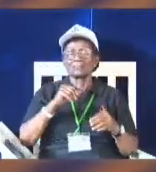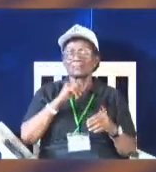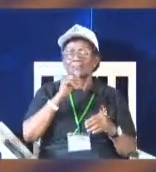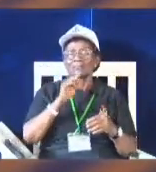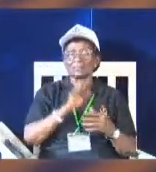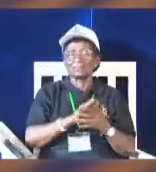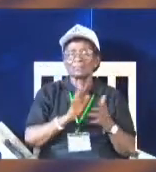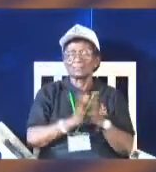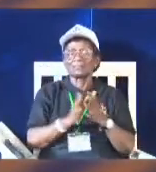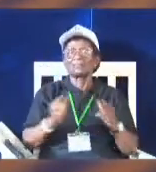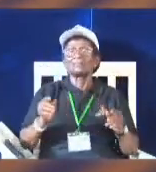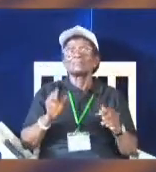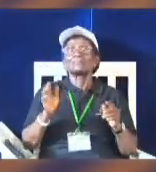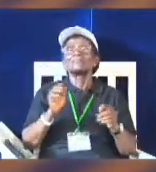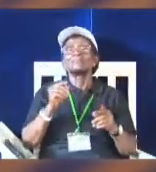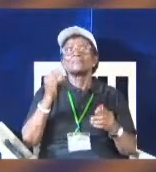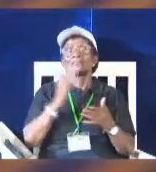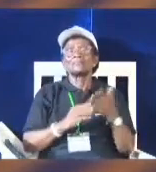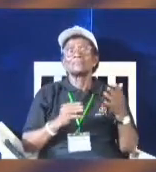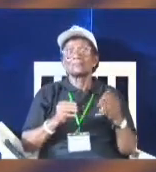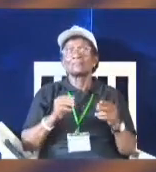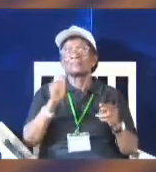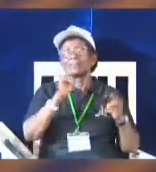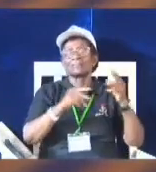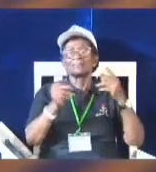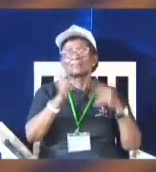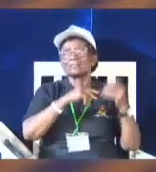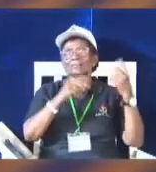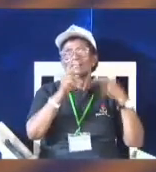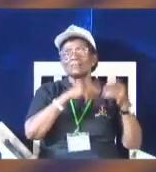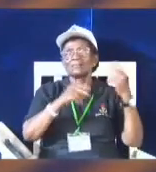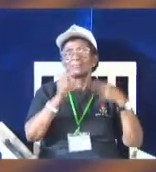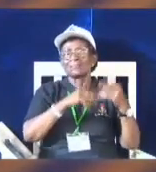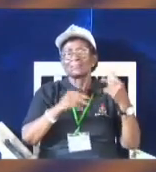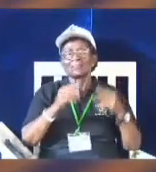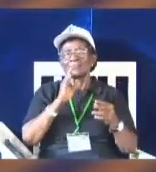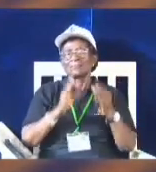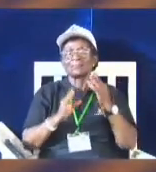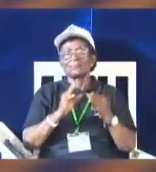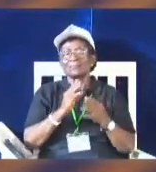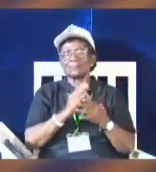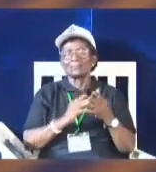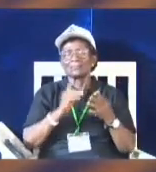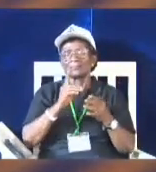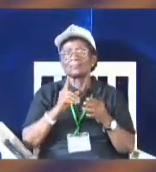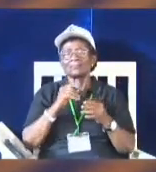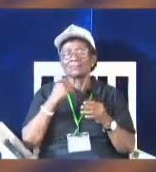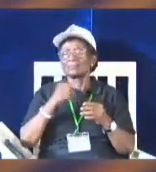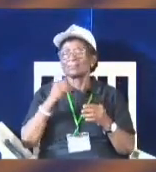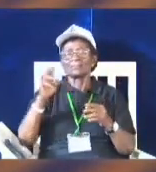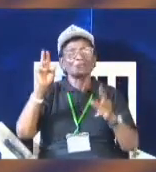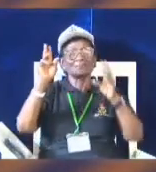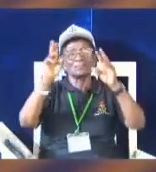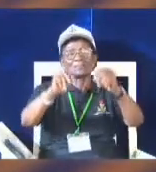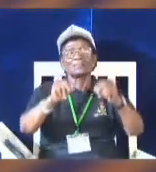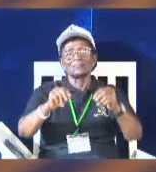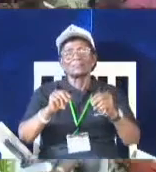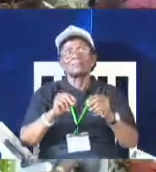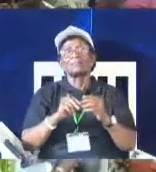But if somebody says, I will not reach my goal, should I allow him to stay?